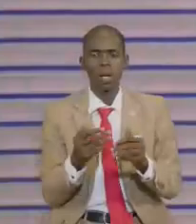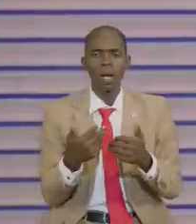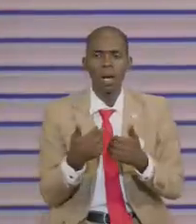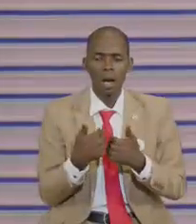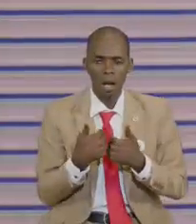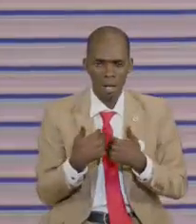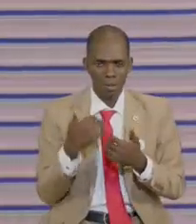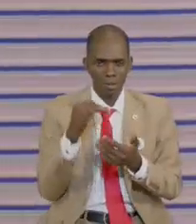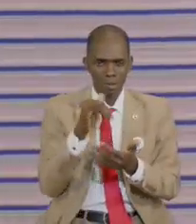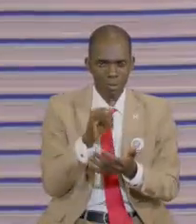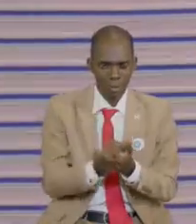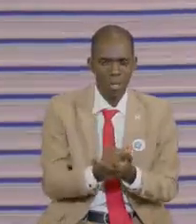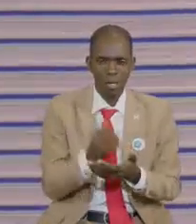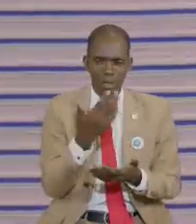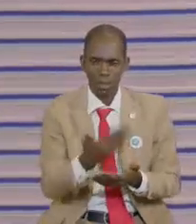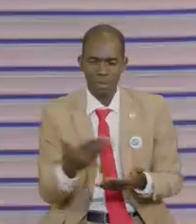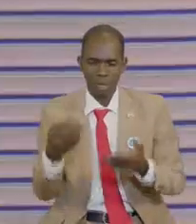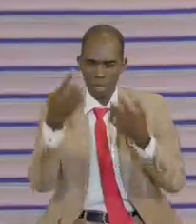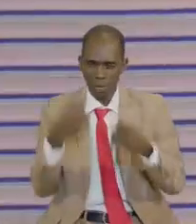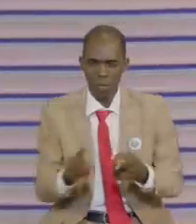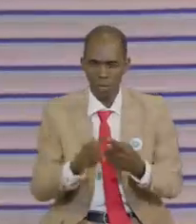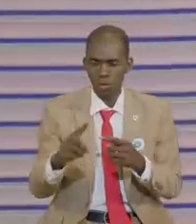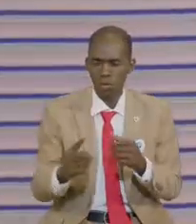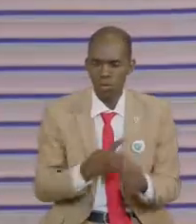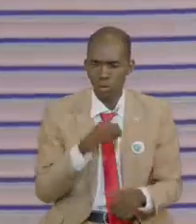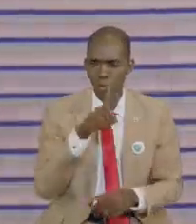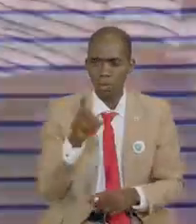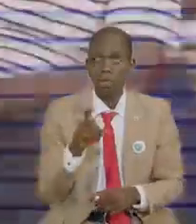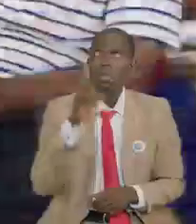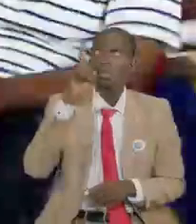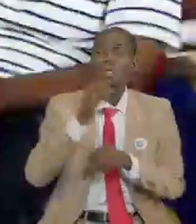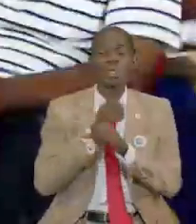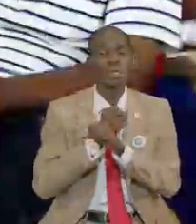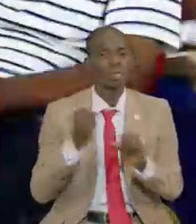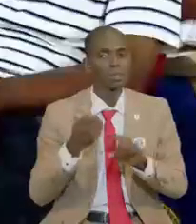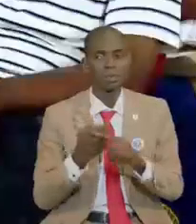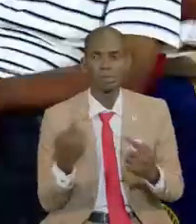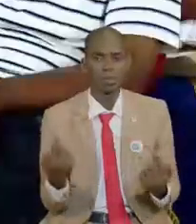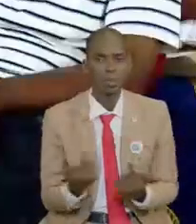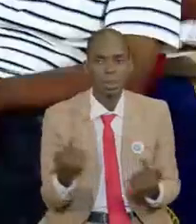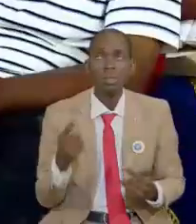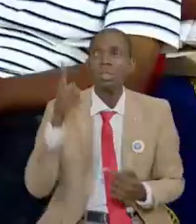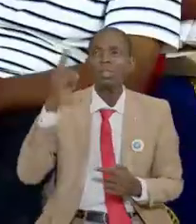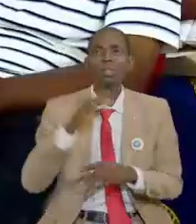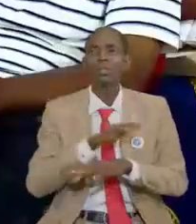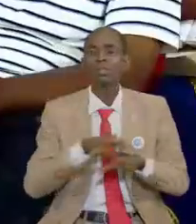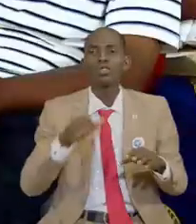you? He saves from sin. He doesn't save into sin.